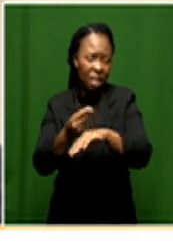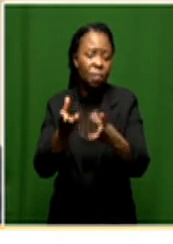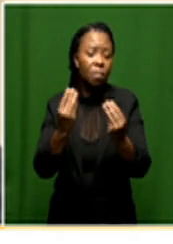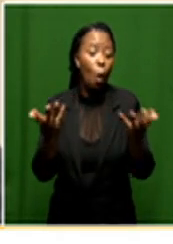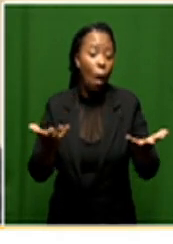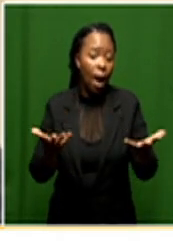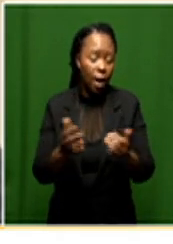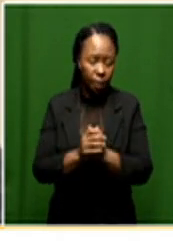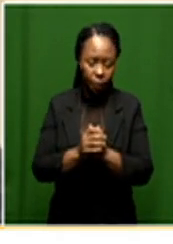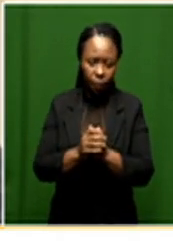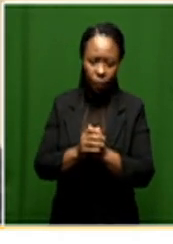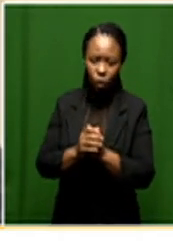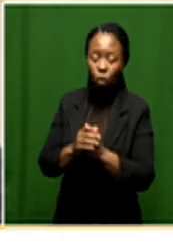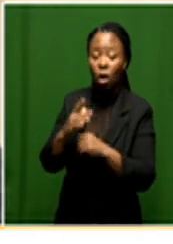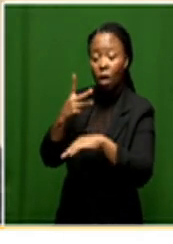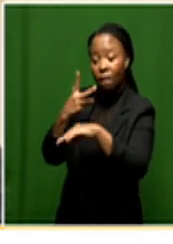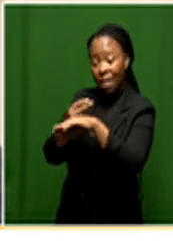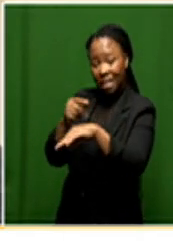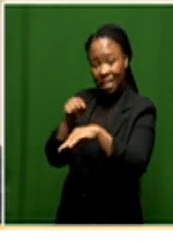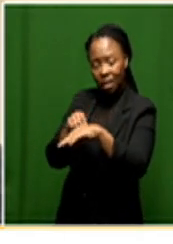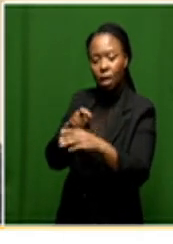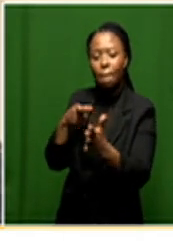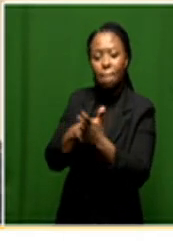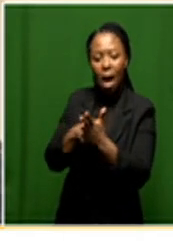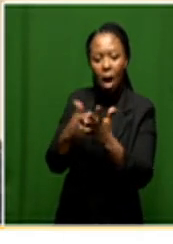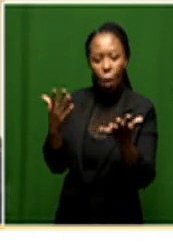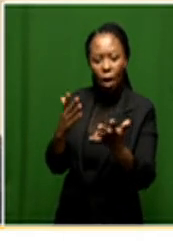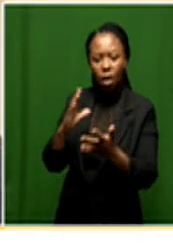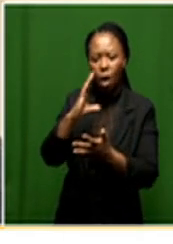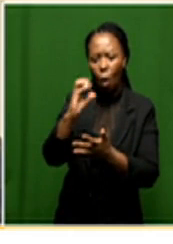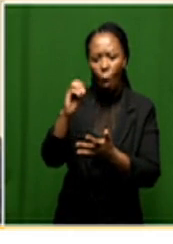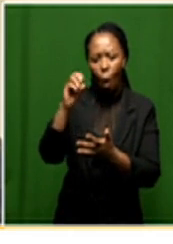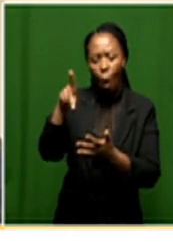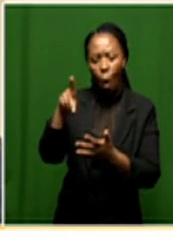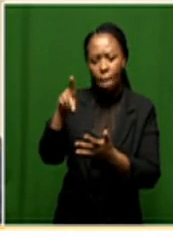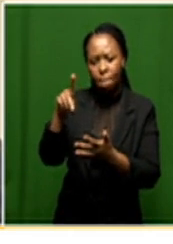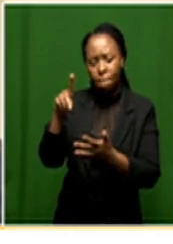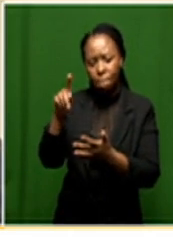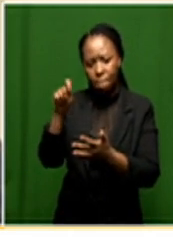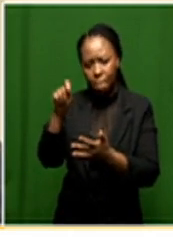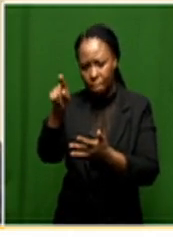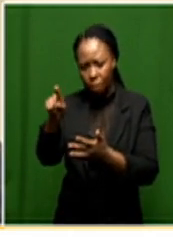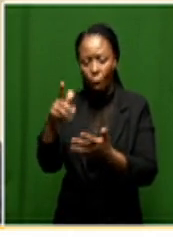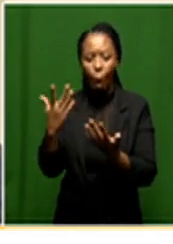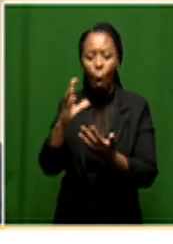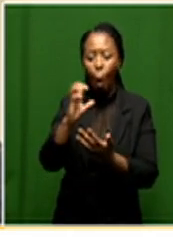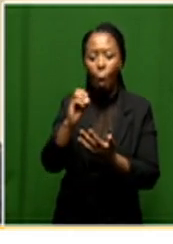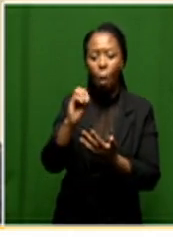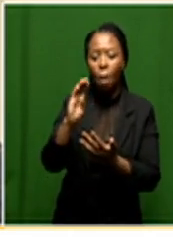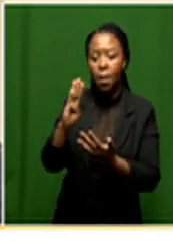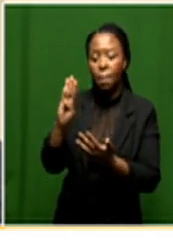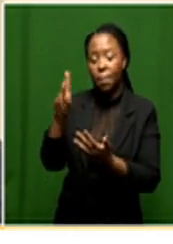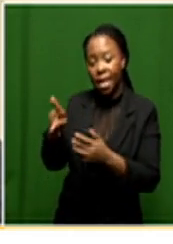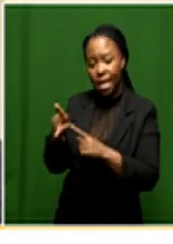The vaccine can be purchased at the co-ops or directly from OBP, Honest